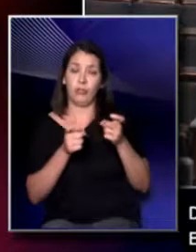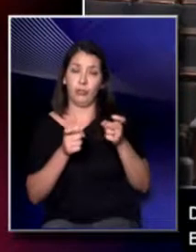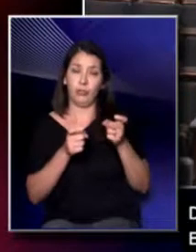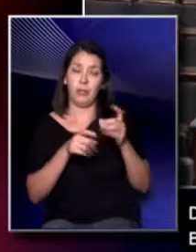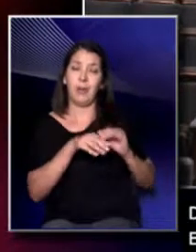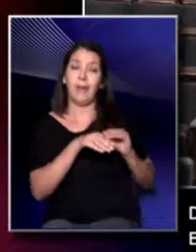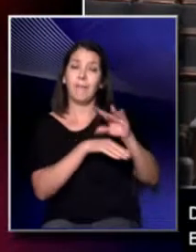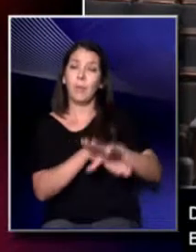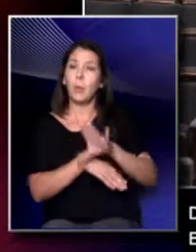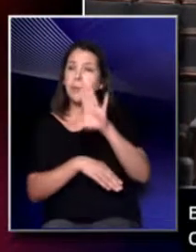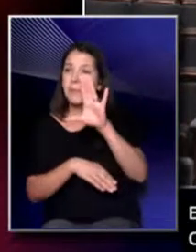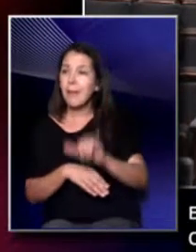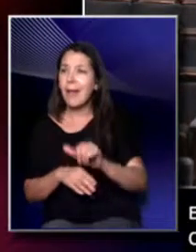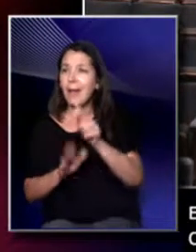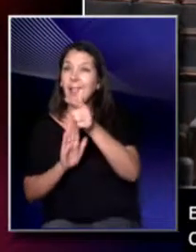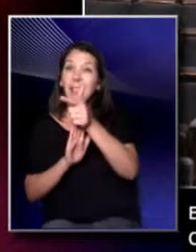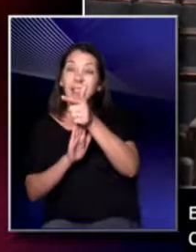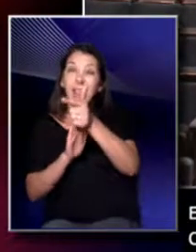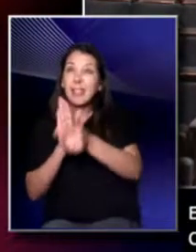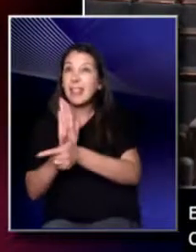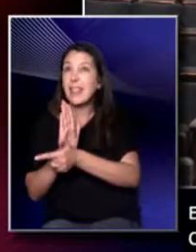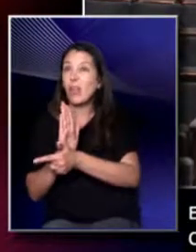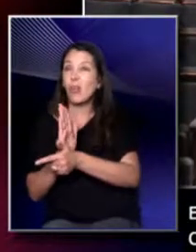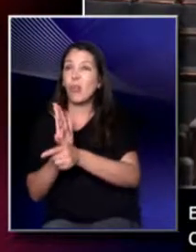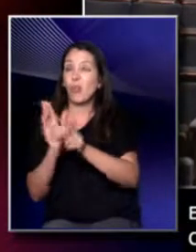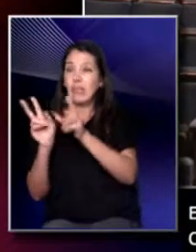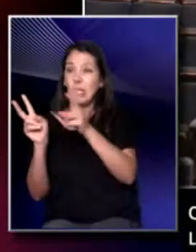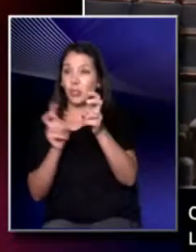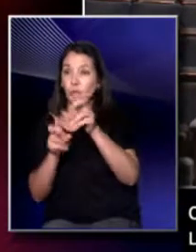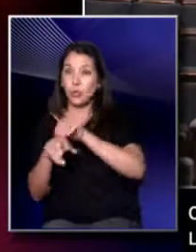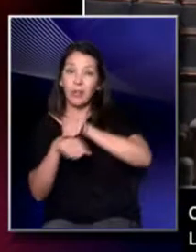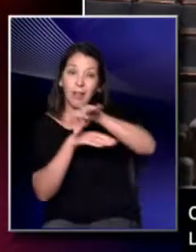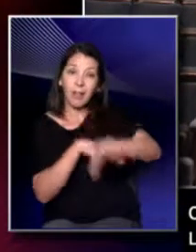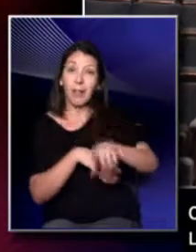legal statutory regimes in those respective states?